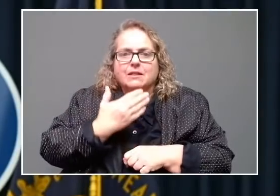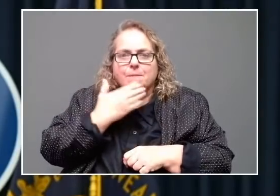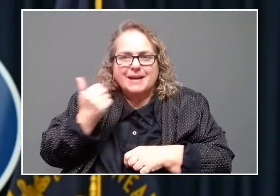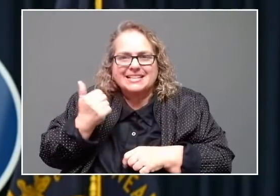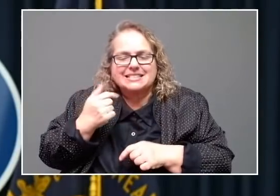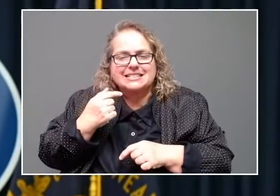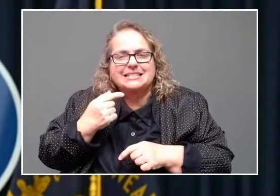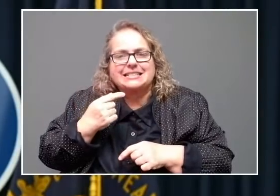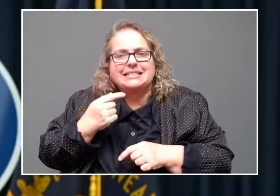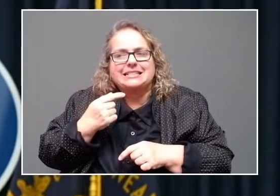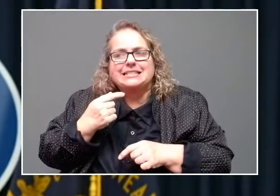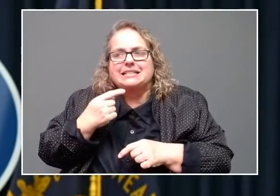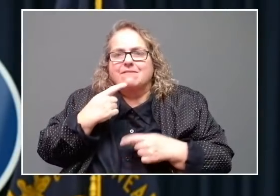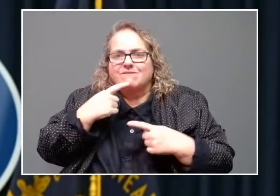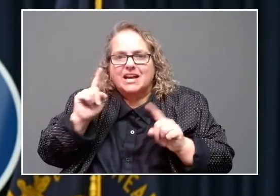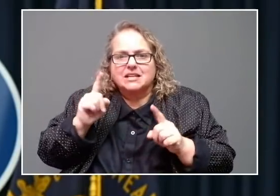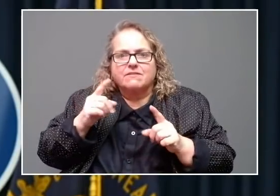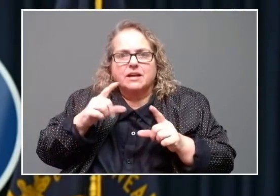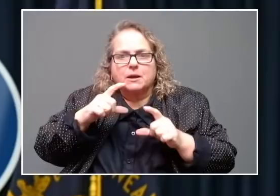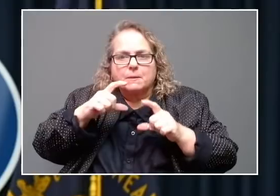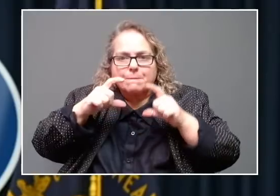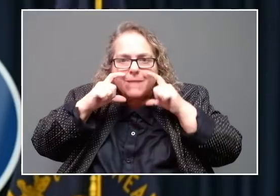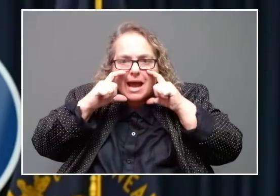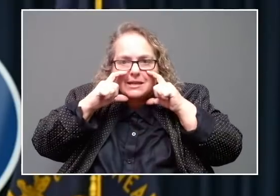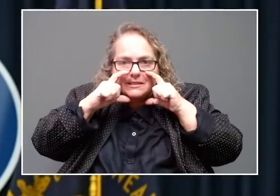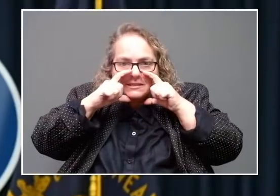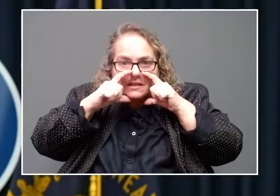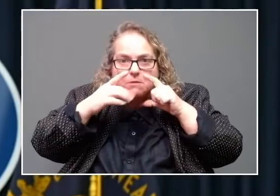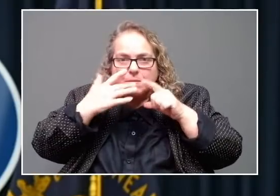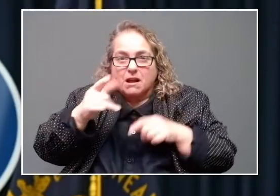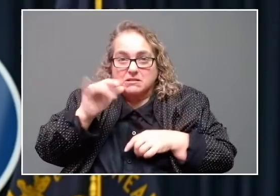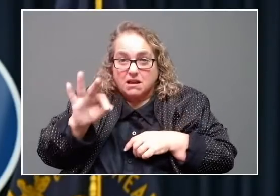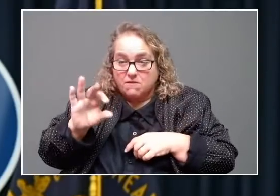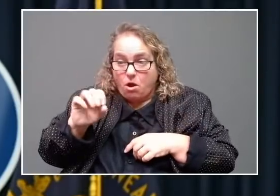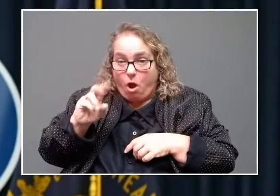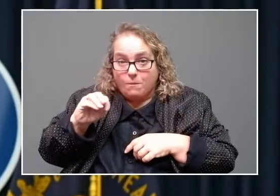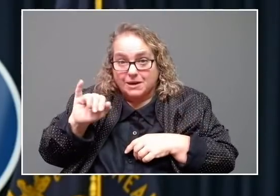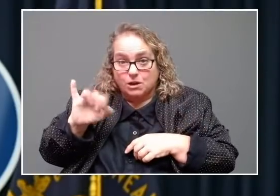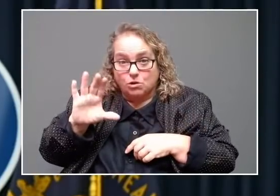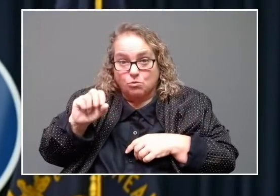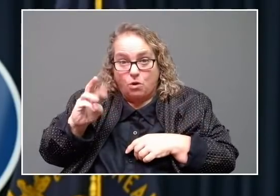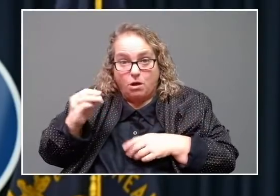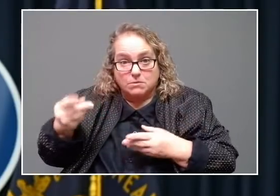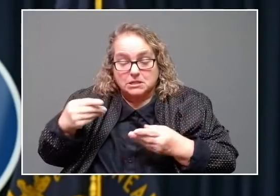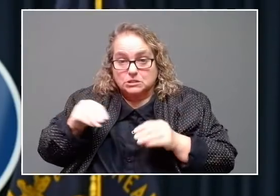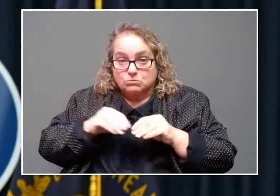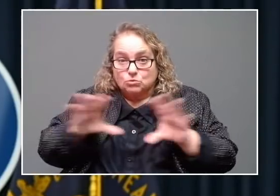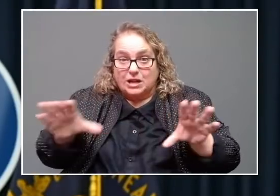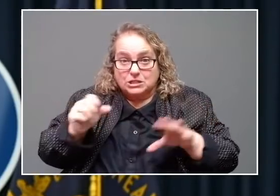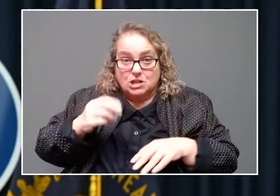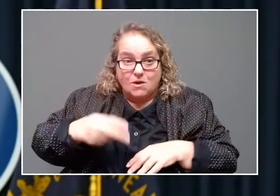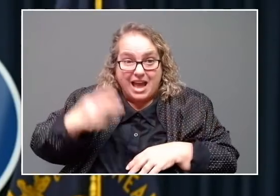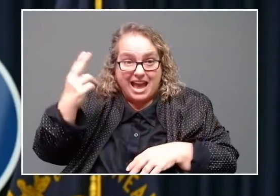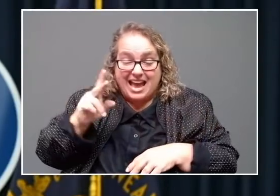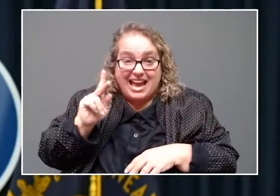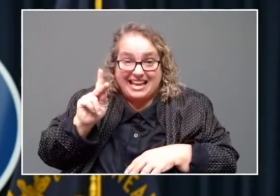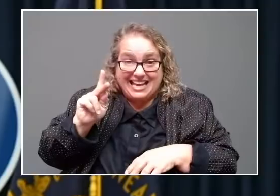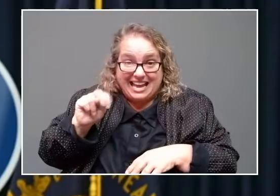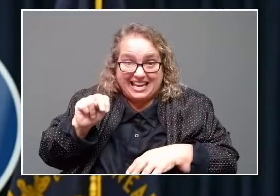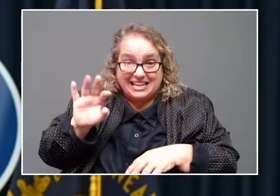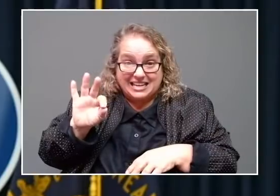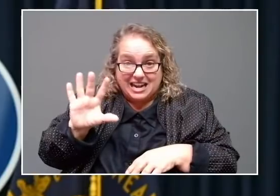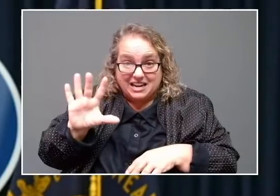the aggressiveness of Omicron and how it spreads. Certainly a KN95 mask,